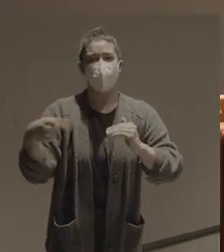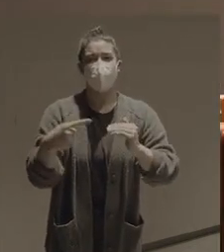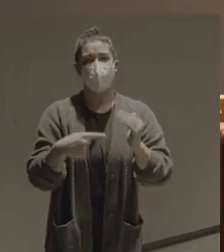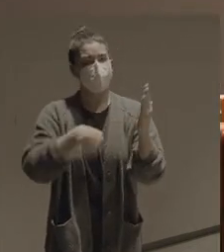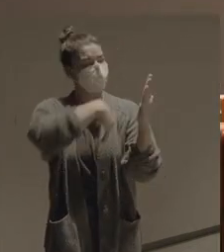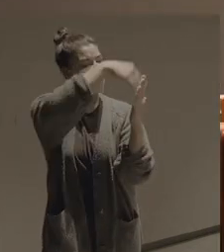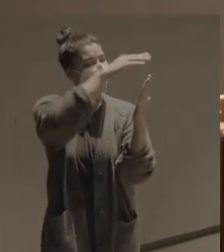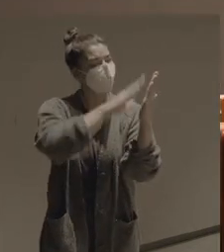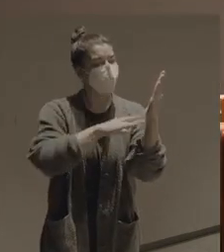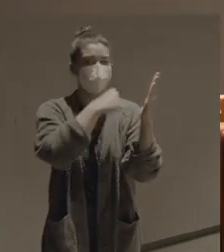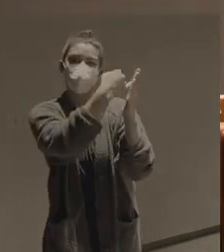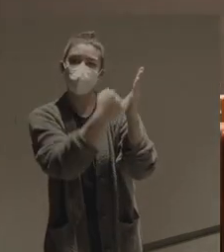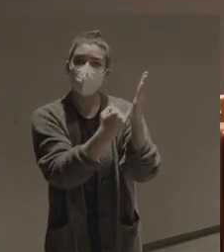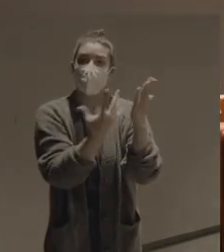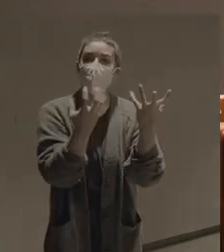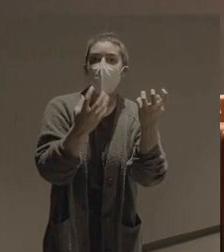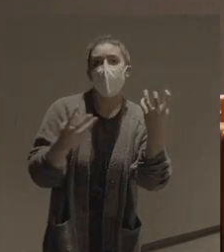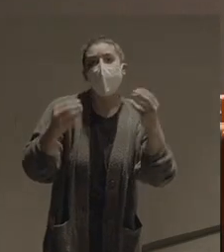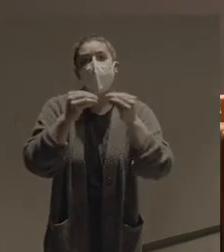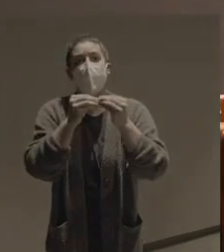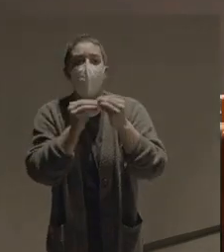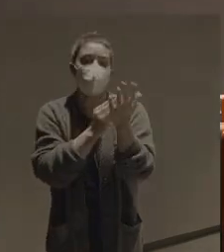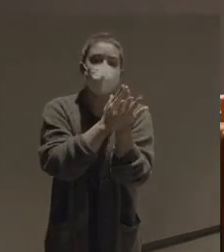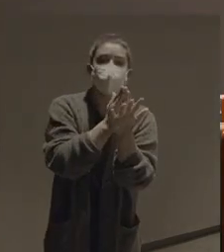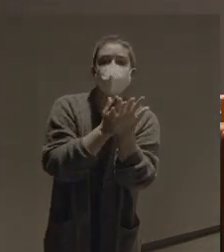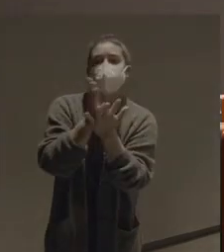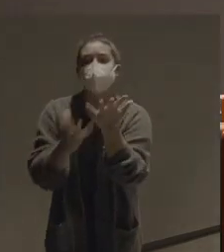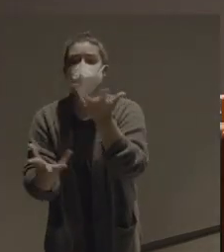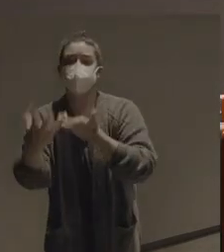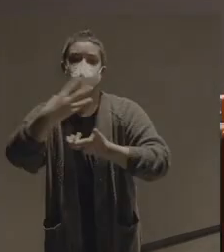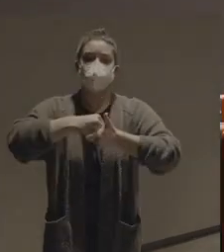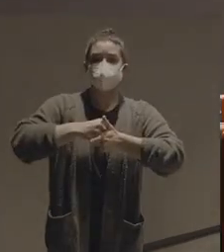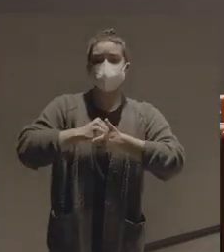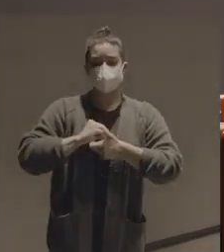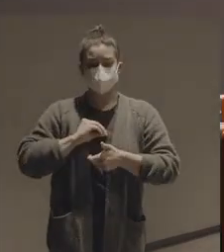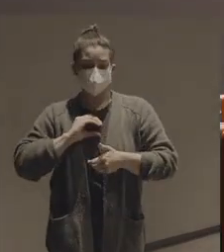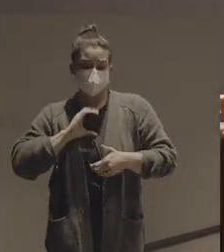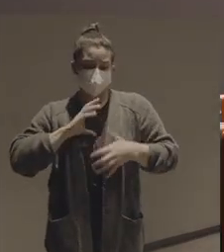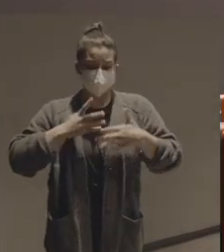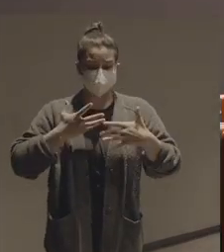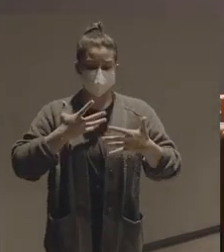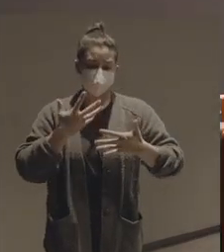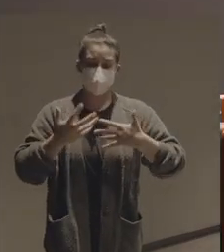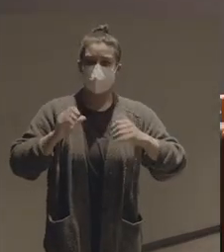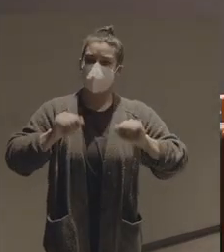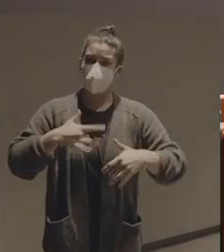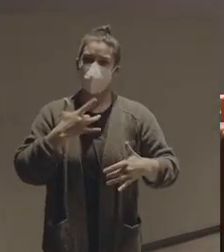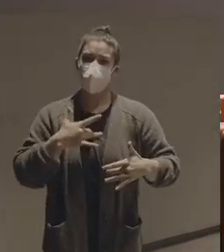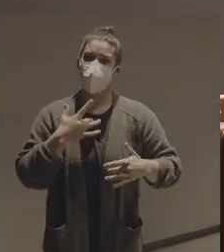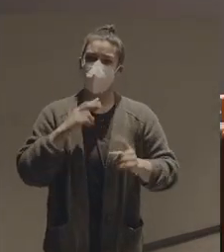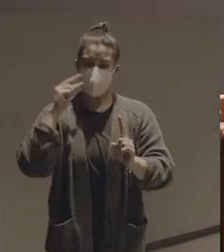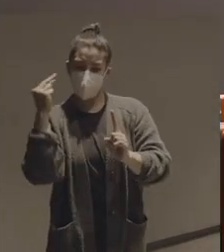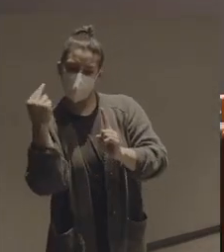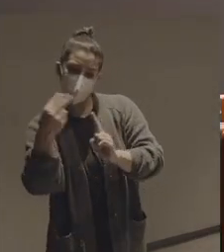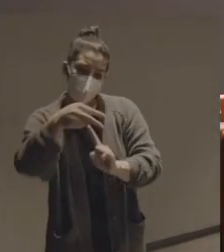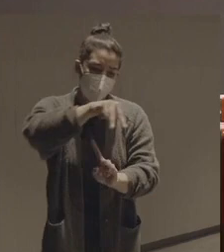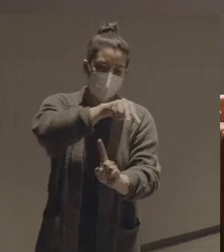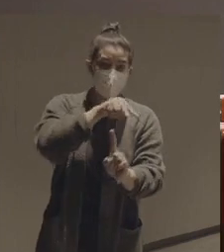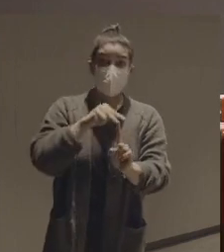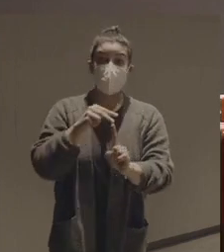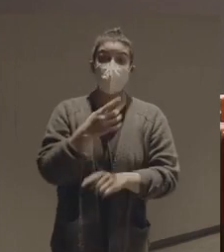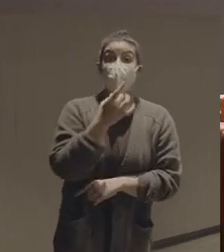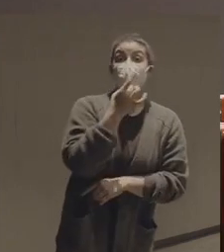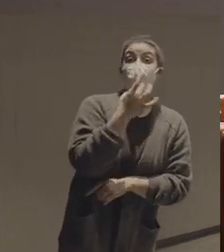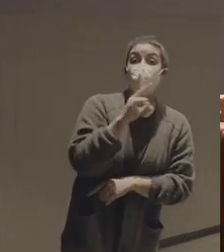imaginative realms that are both idealistic and spiritual. The light and space artists, of which Pashgian is a significant member,